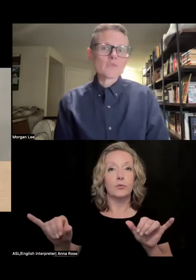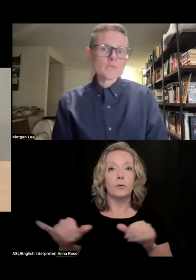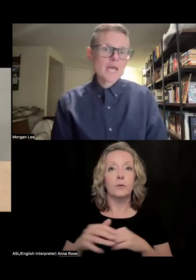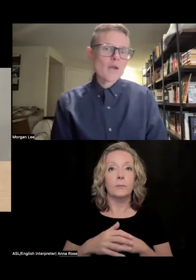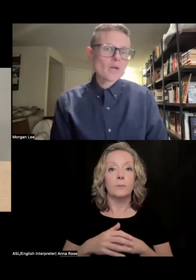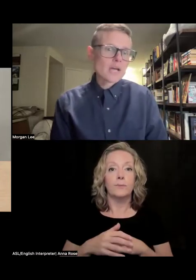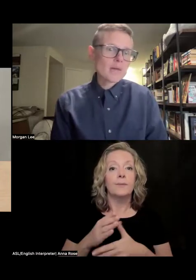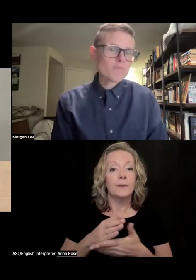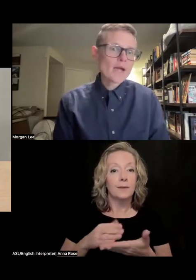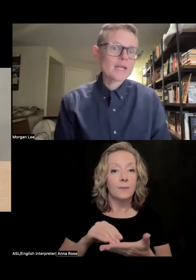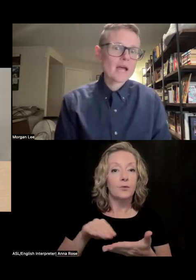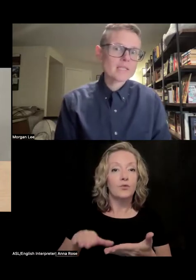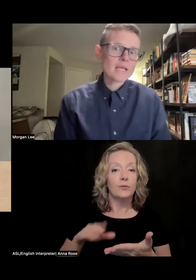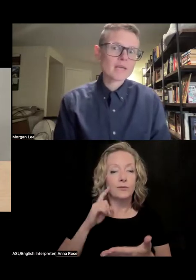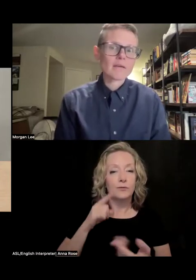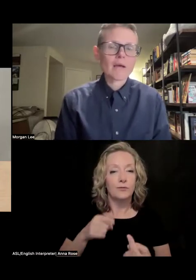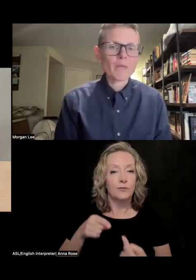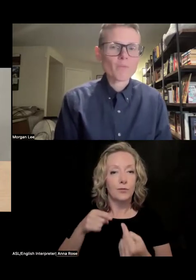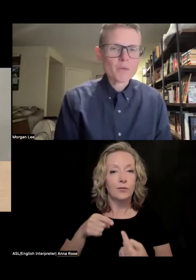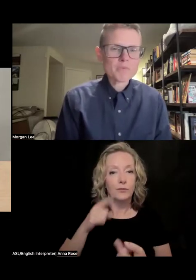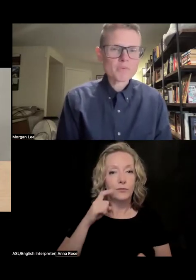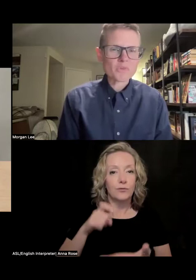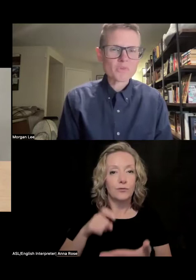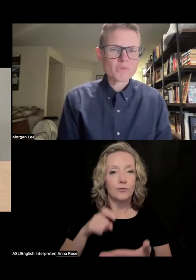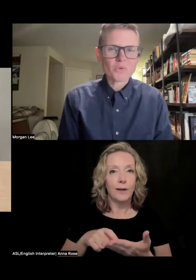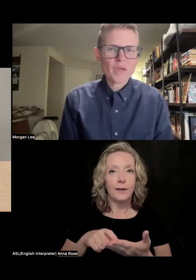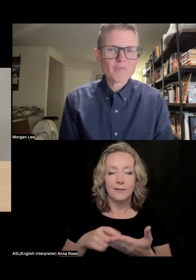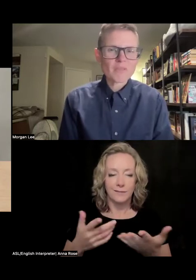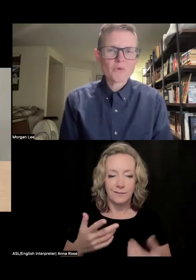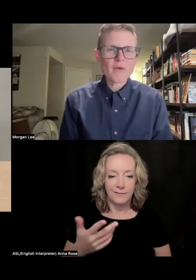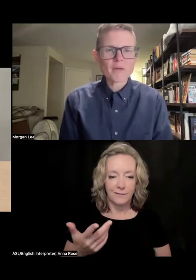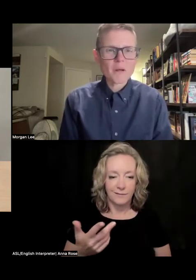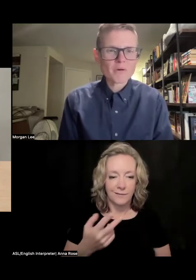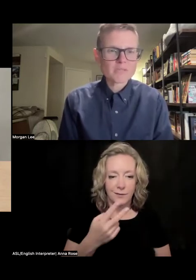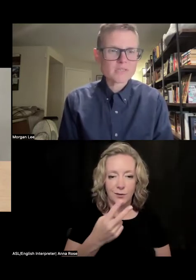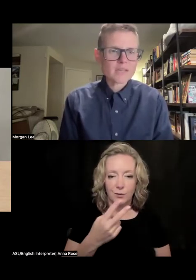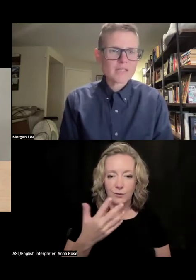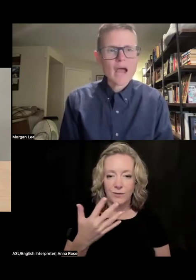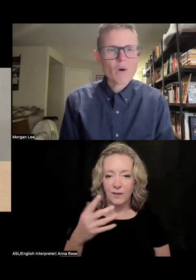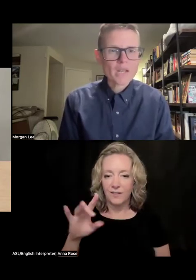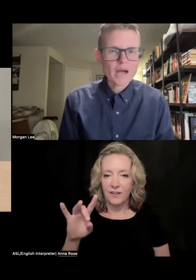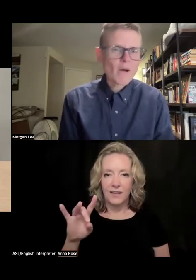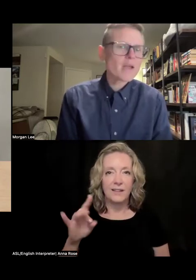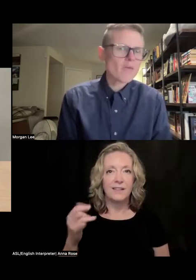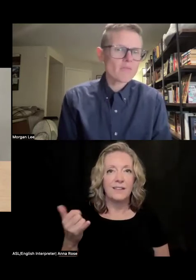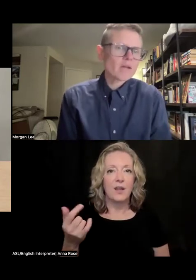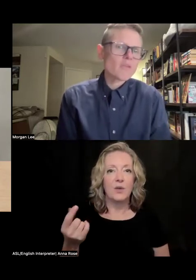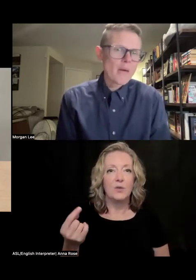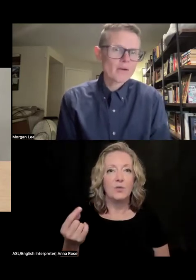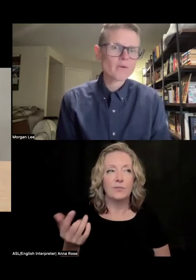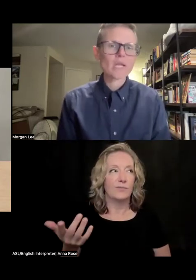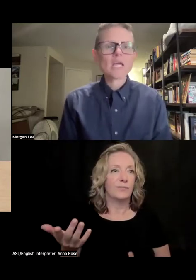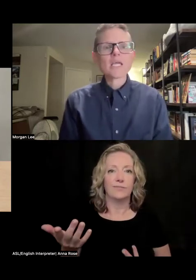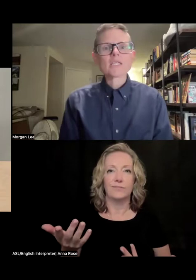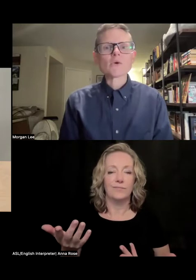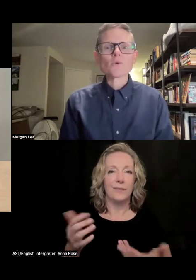of our students had a hard time recognizing, like, what am I supposed to do? You gave me 3 random numbers. Now what? How do I know? I don't know the